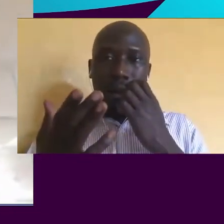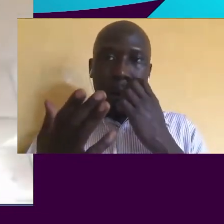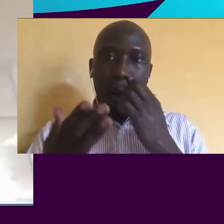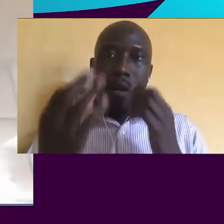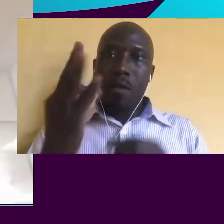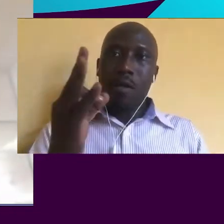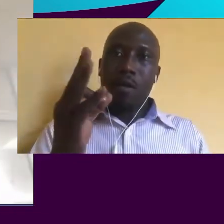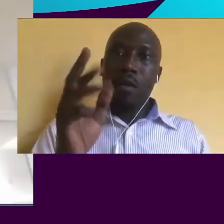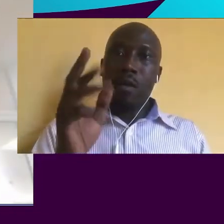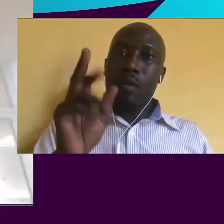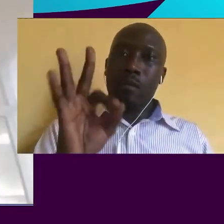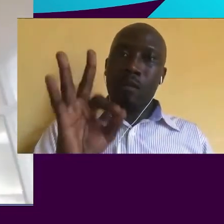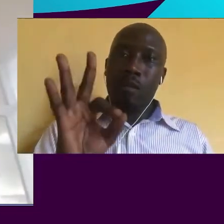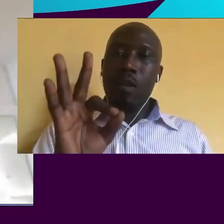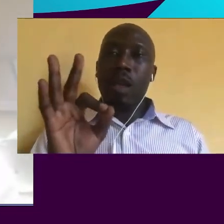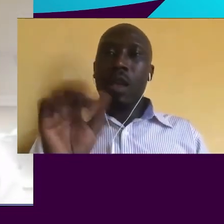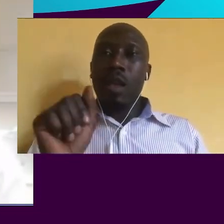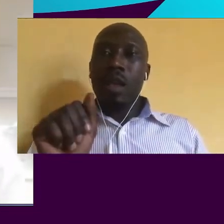CEO,